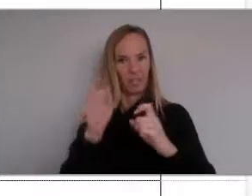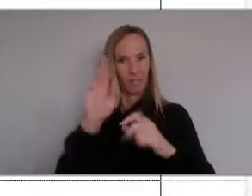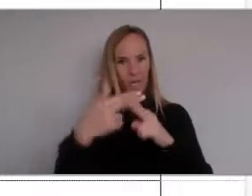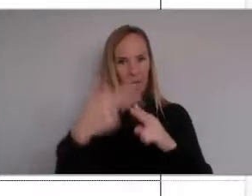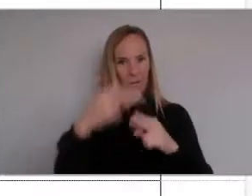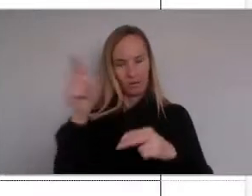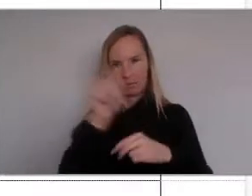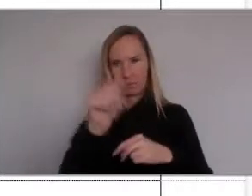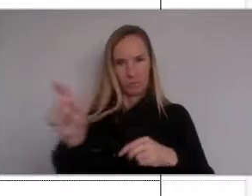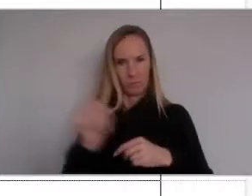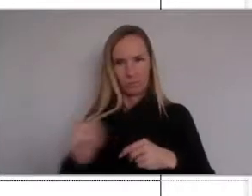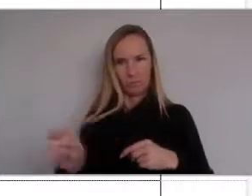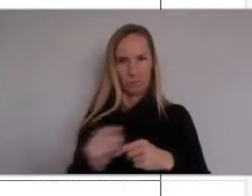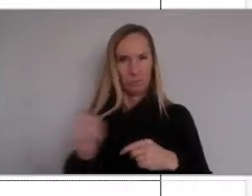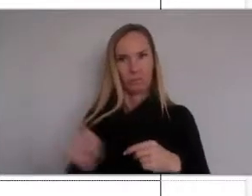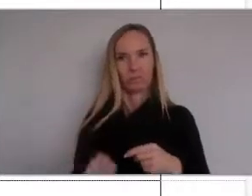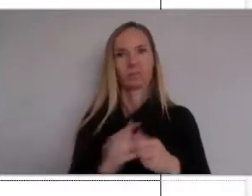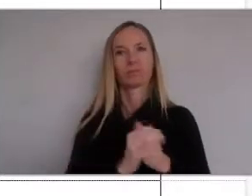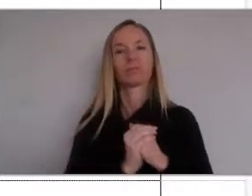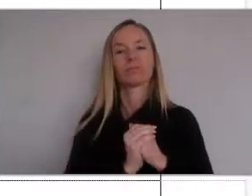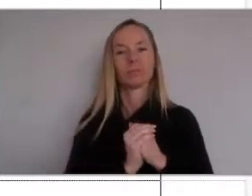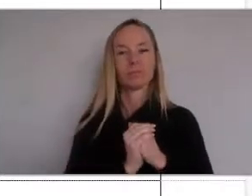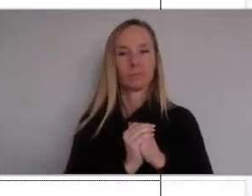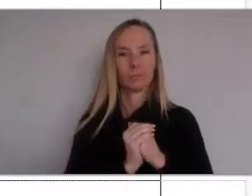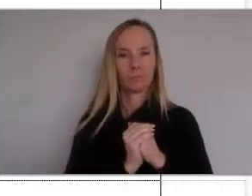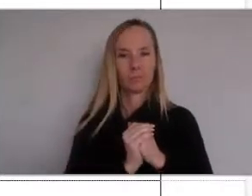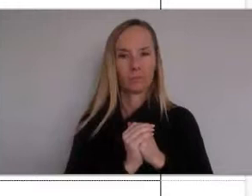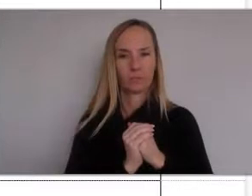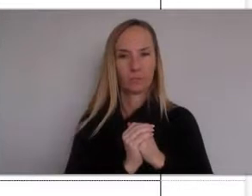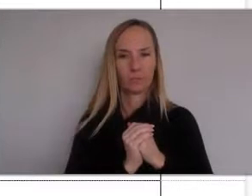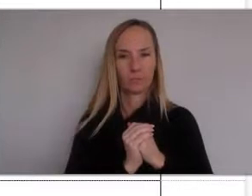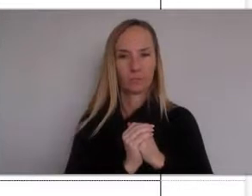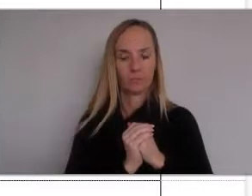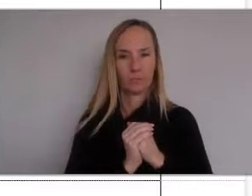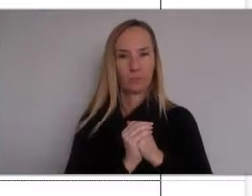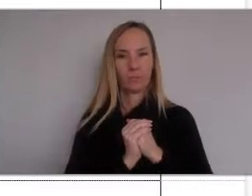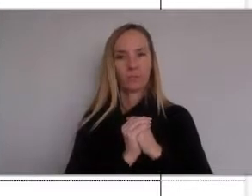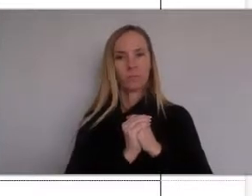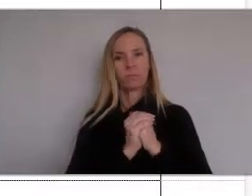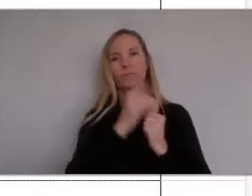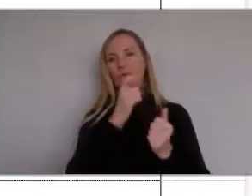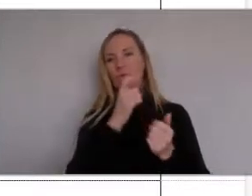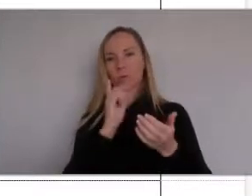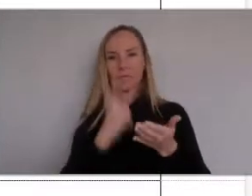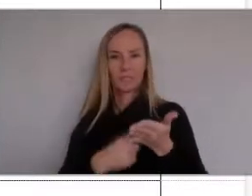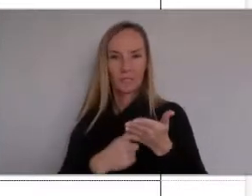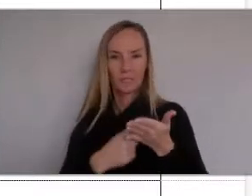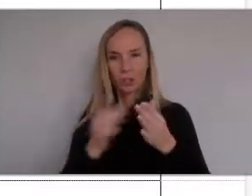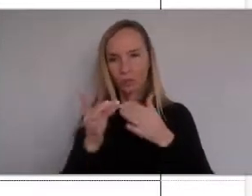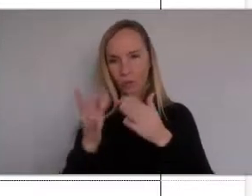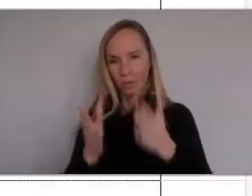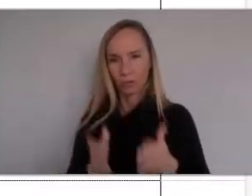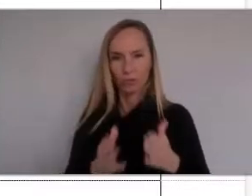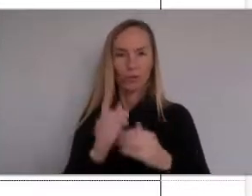name. Who's going to be the discussion director this week? Who's going to be the literary director,